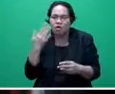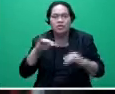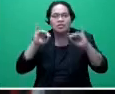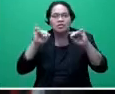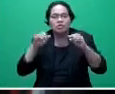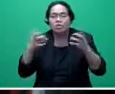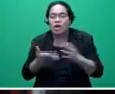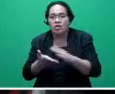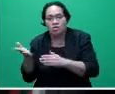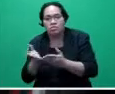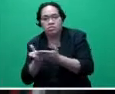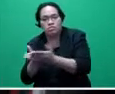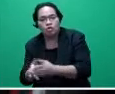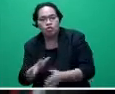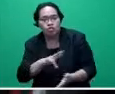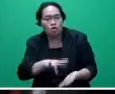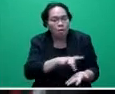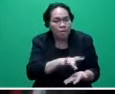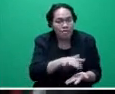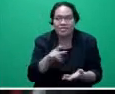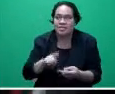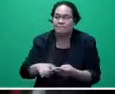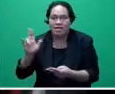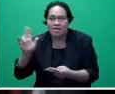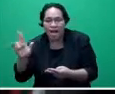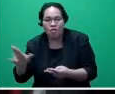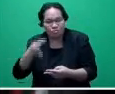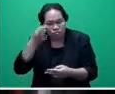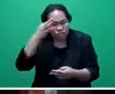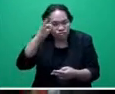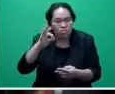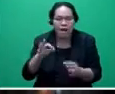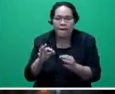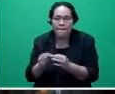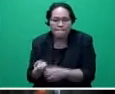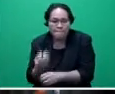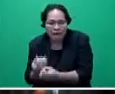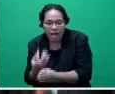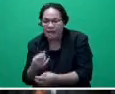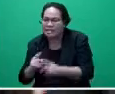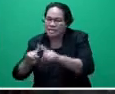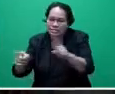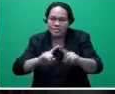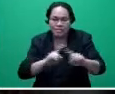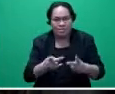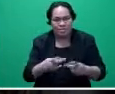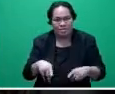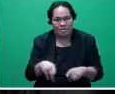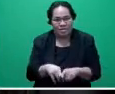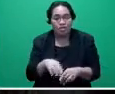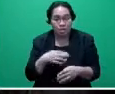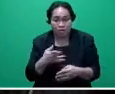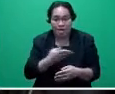Lau Group, Lomei Viti, Rutuma, Mamanu, Deasawa, Problem Bang, and Watleta, with our new Minister of